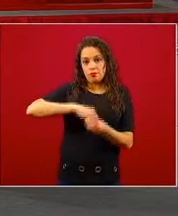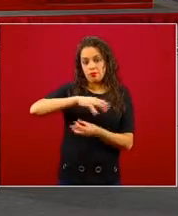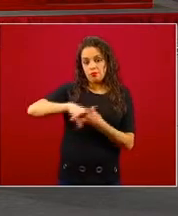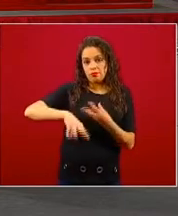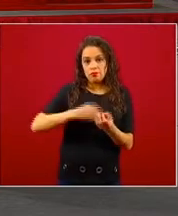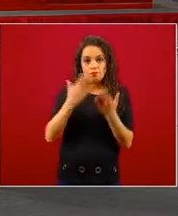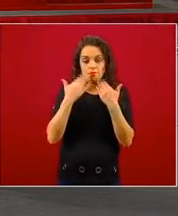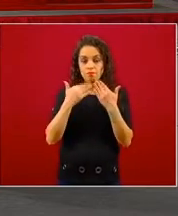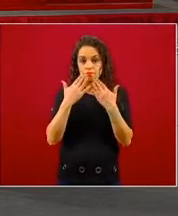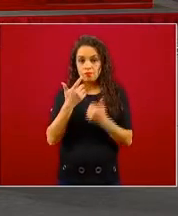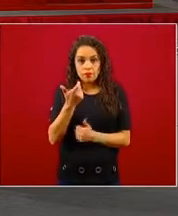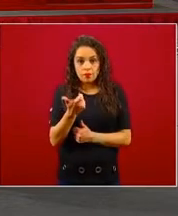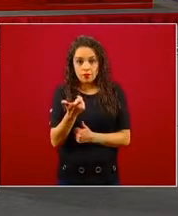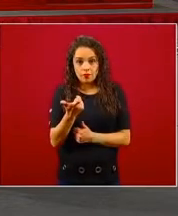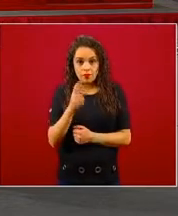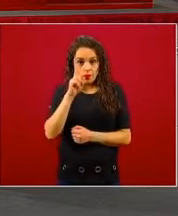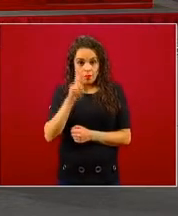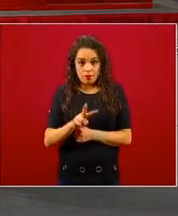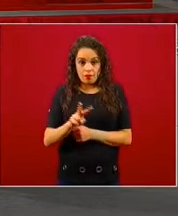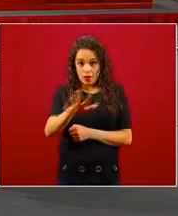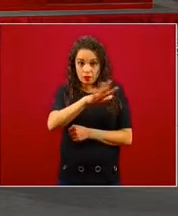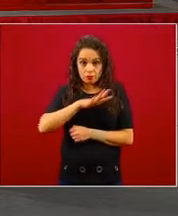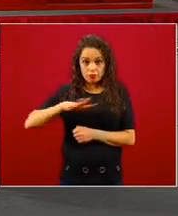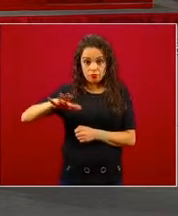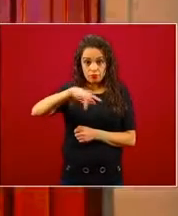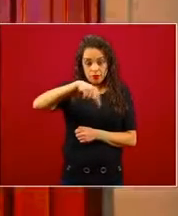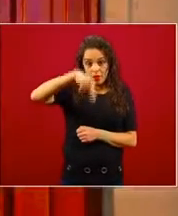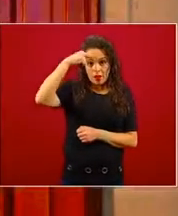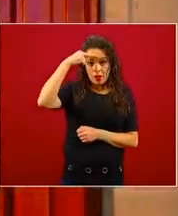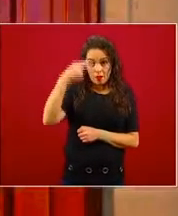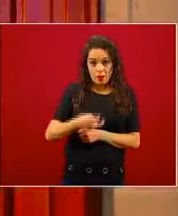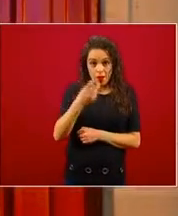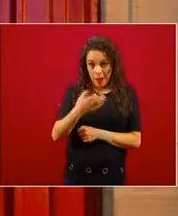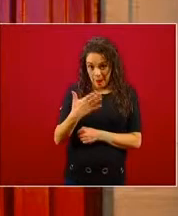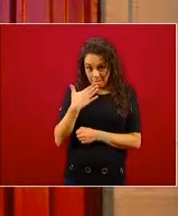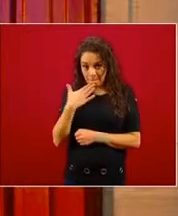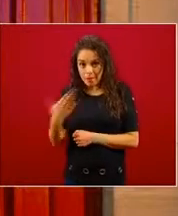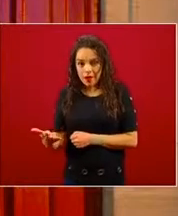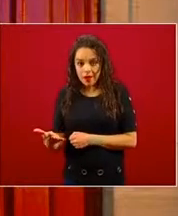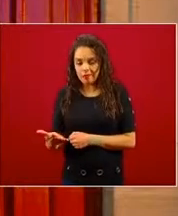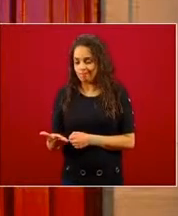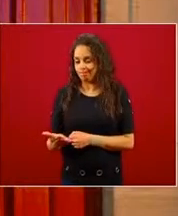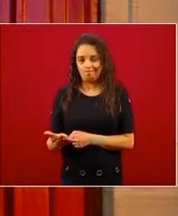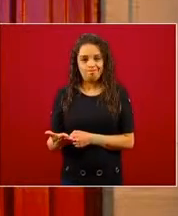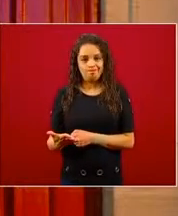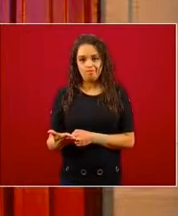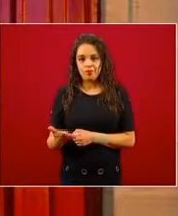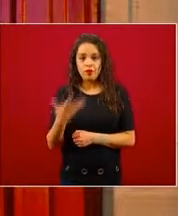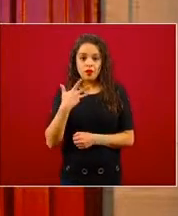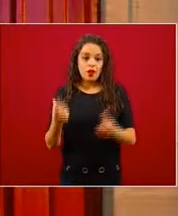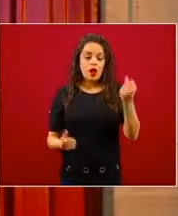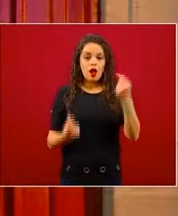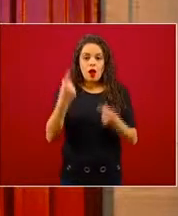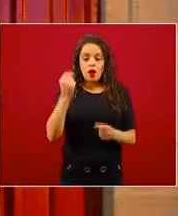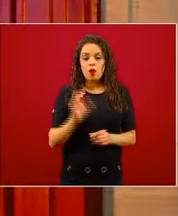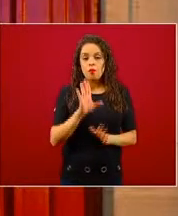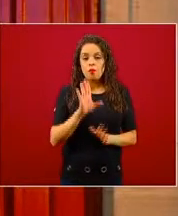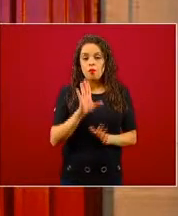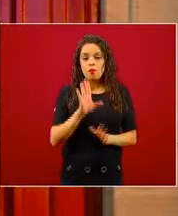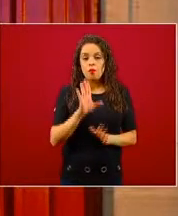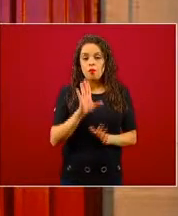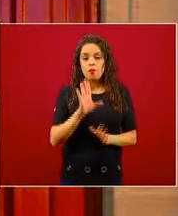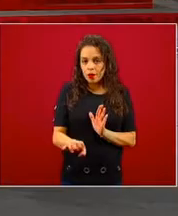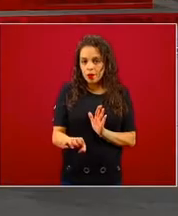So they've been affected dramatically. One that is we should not be seeing in a country such as